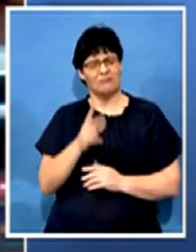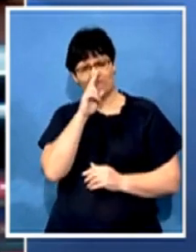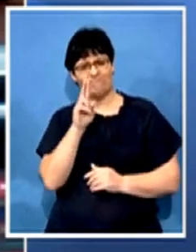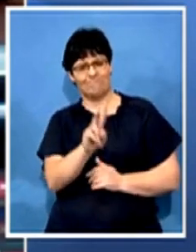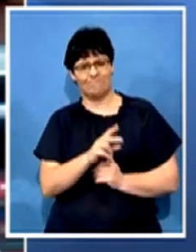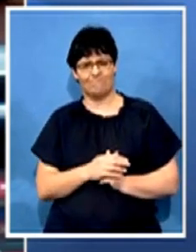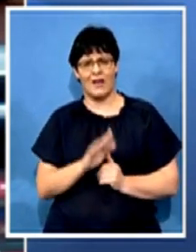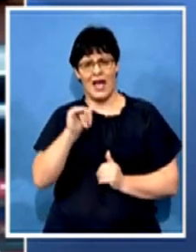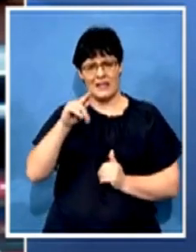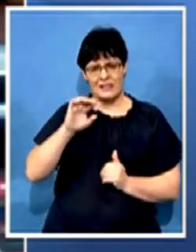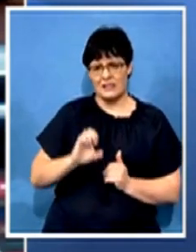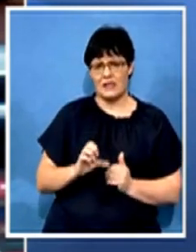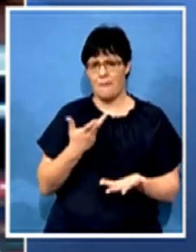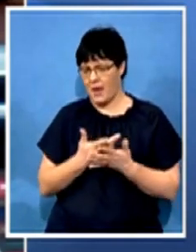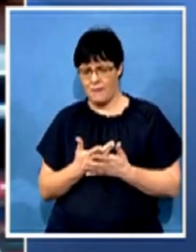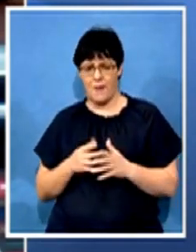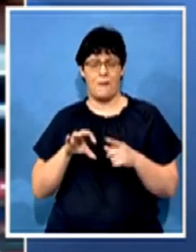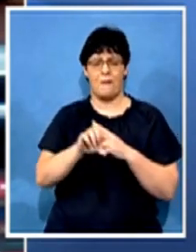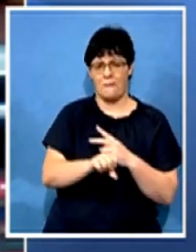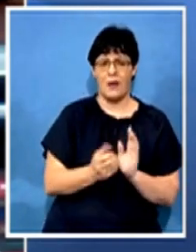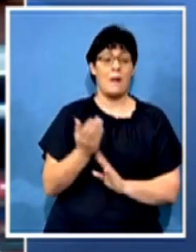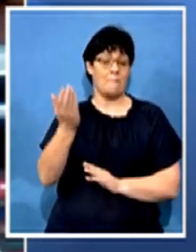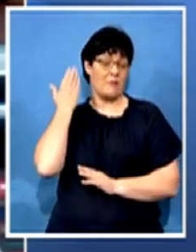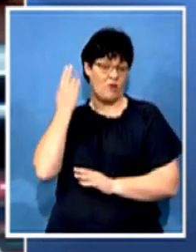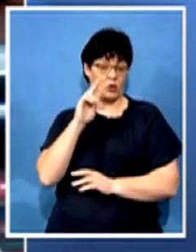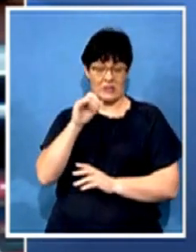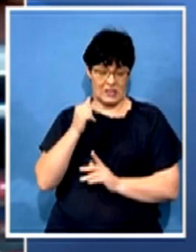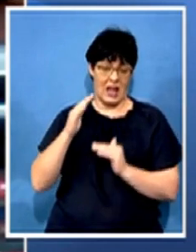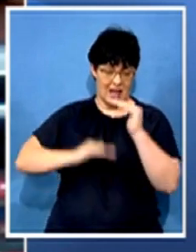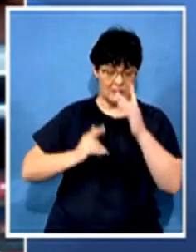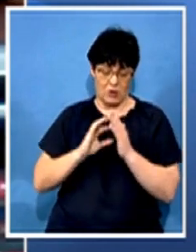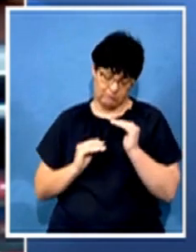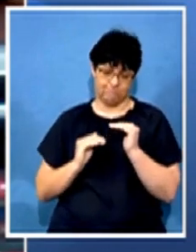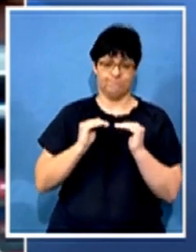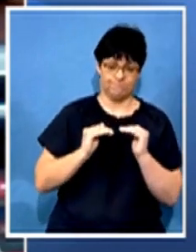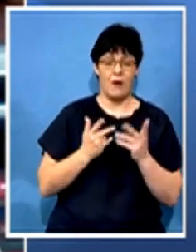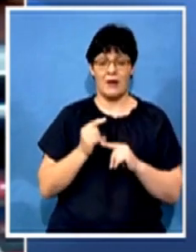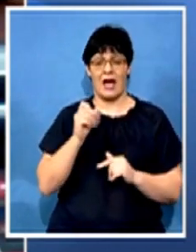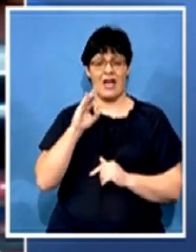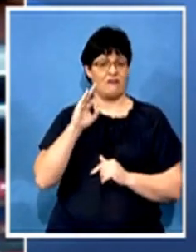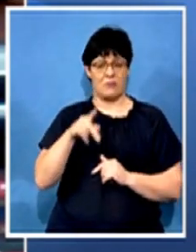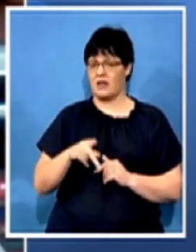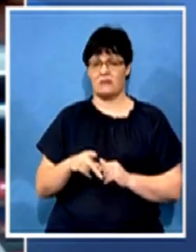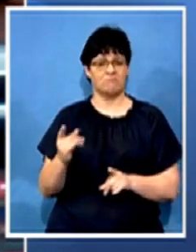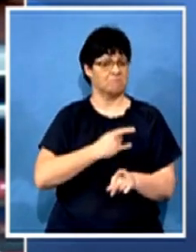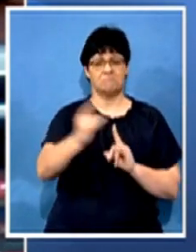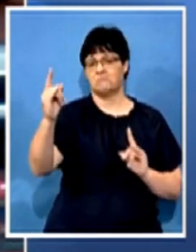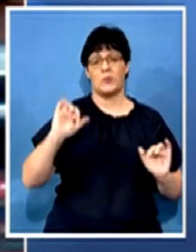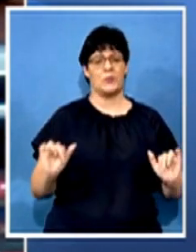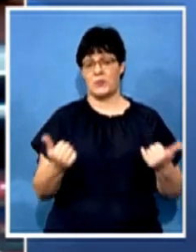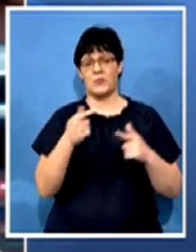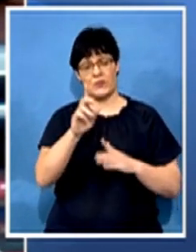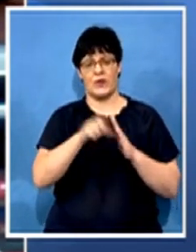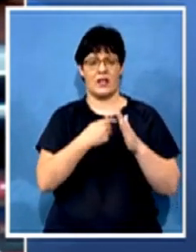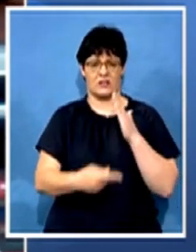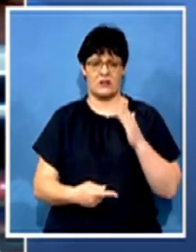compared to what it did in 2016, but overall, the IFP is expected to do fairly well in this election, while parties like the DA, for